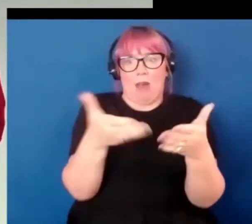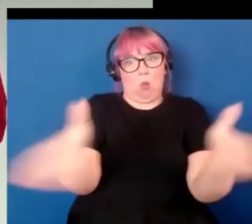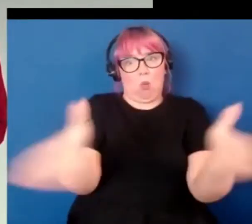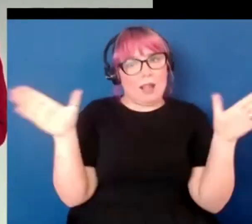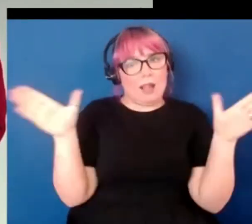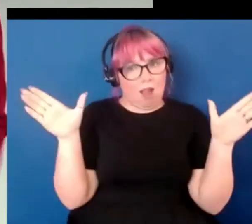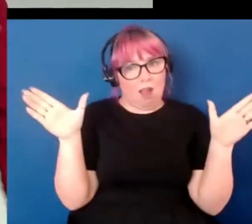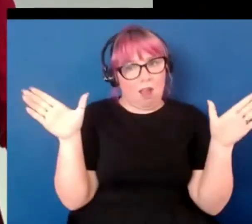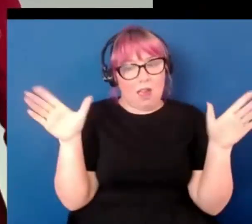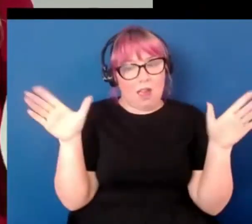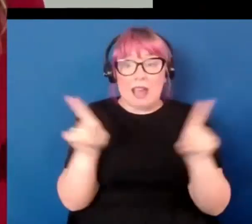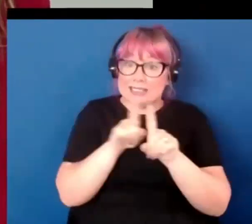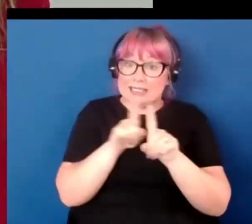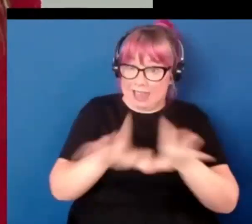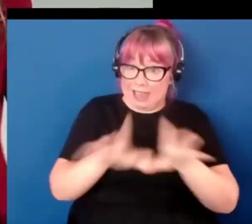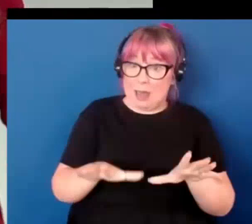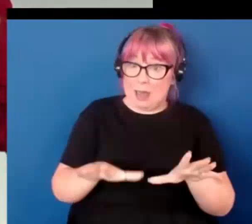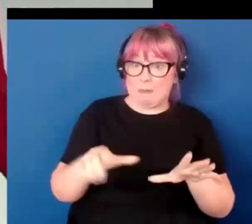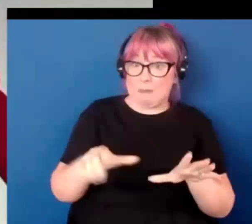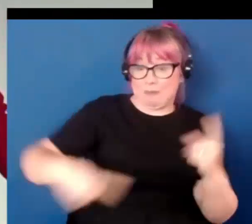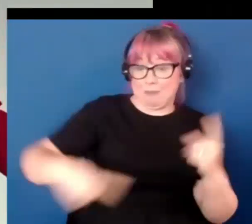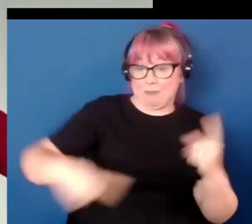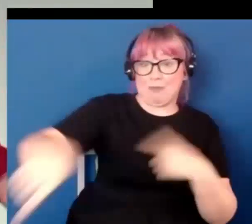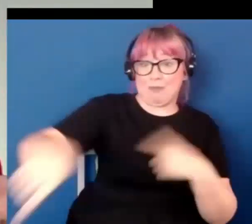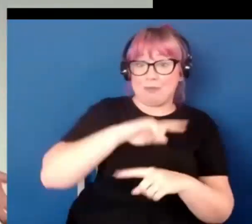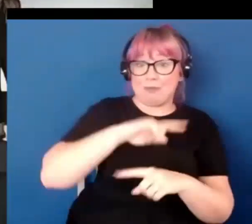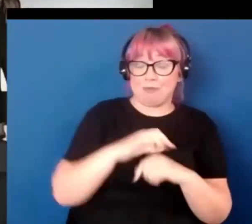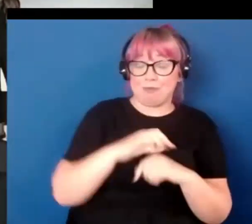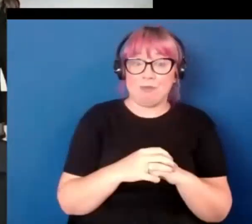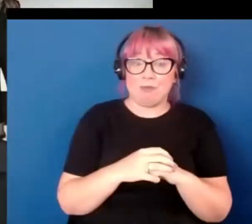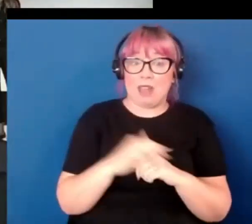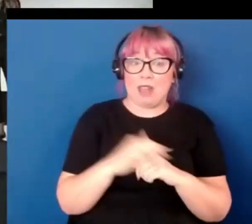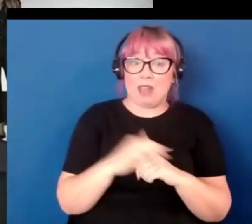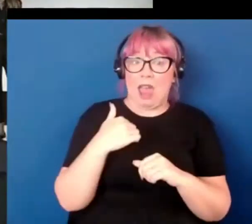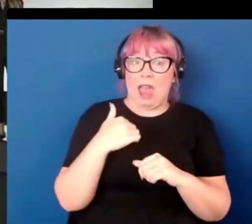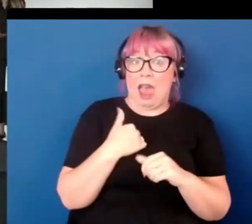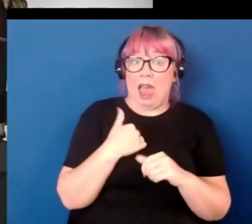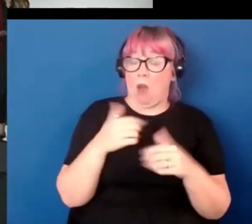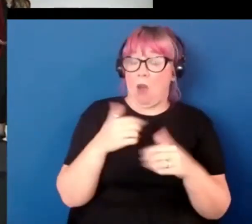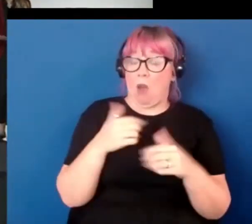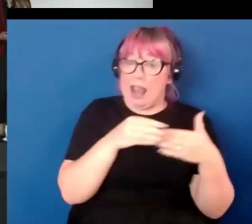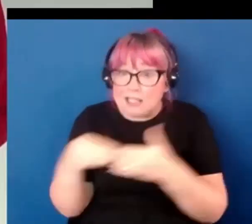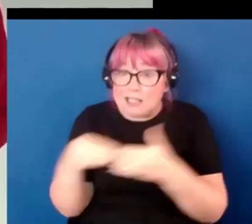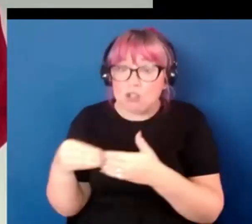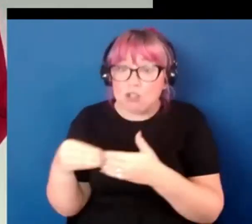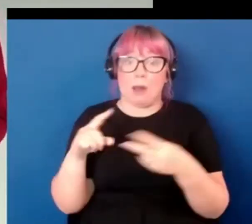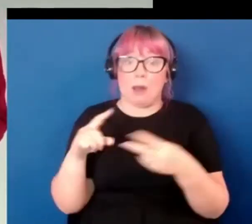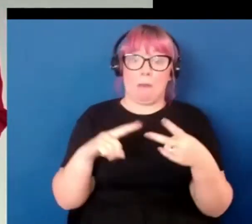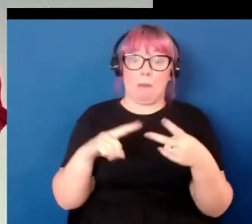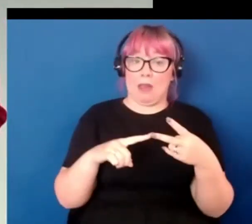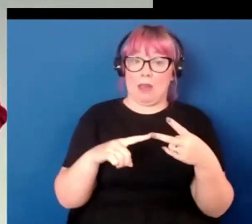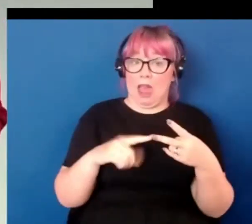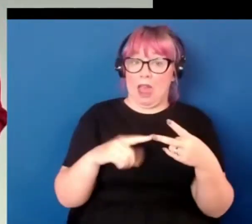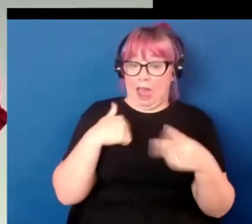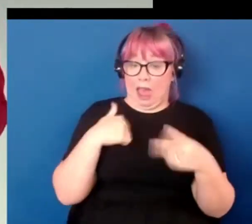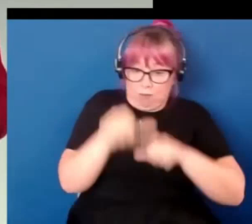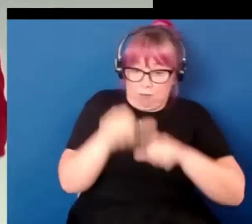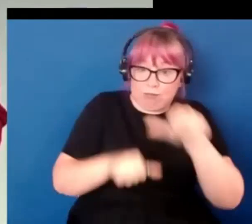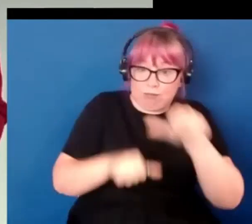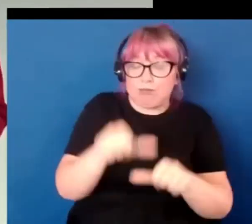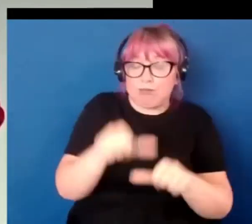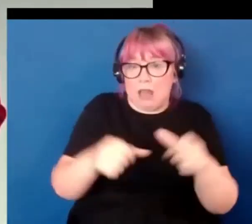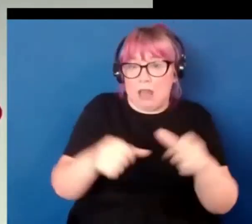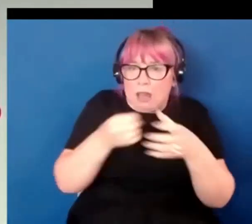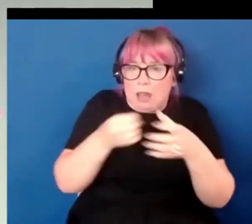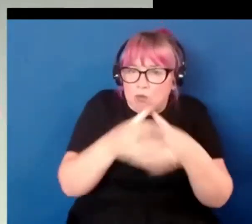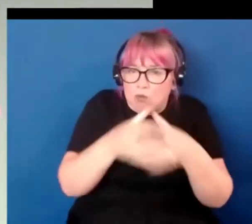solidarity. Our party, our values and our approach to leadership grew alongside work among movements here in the UK that